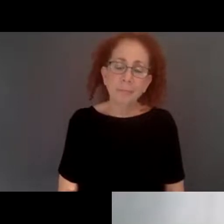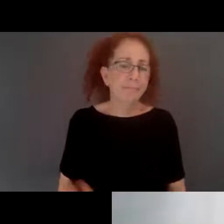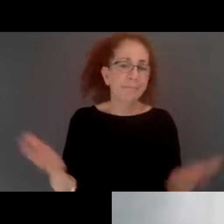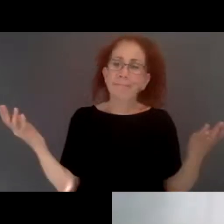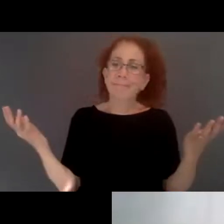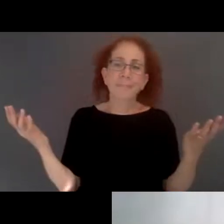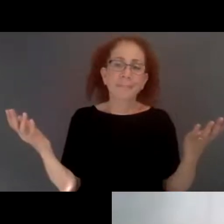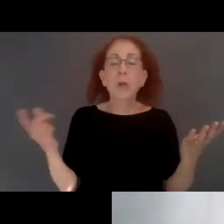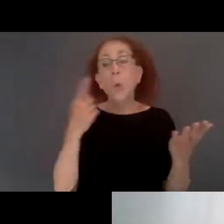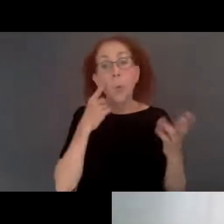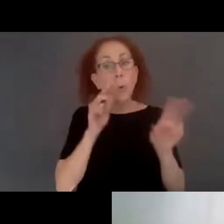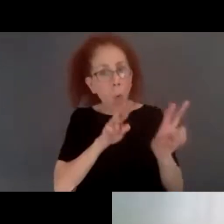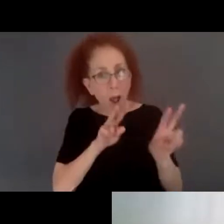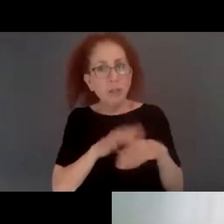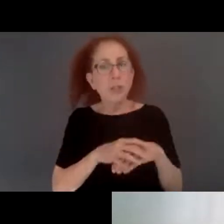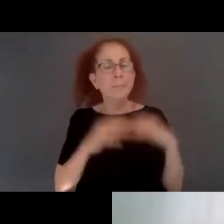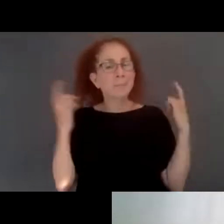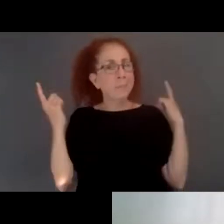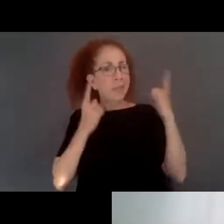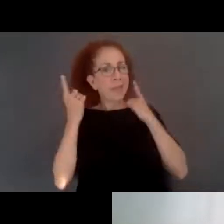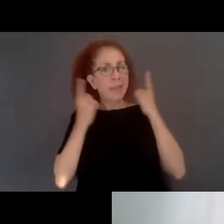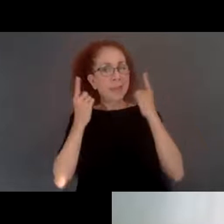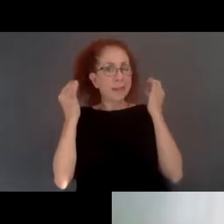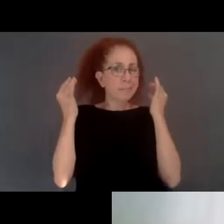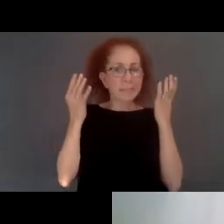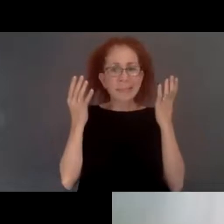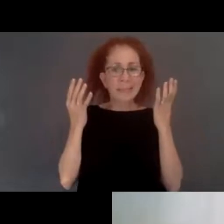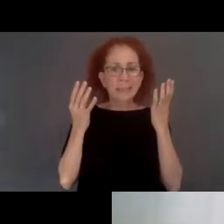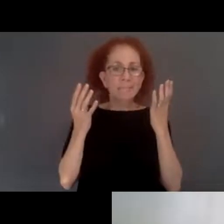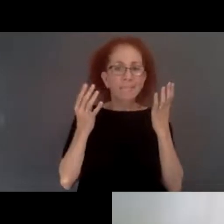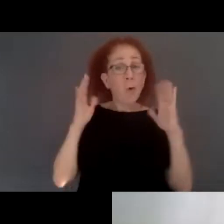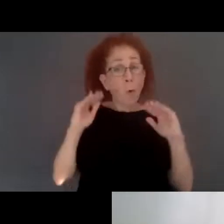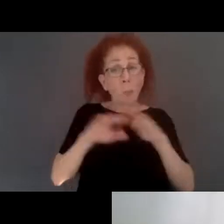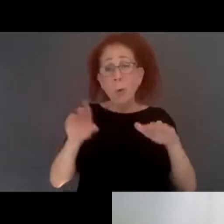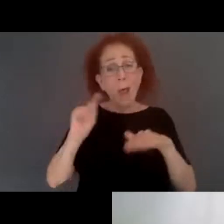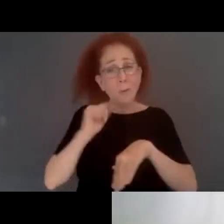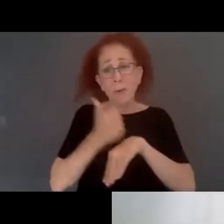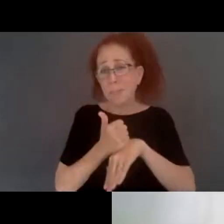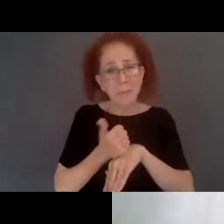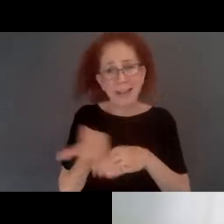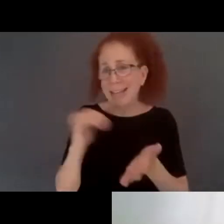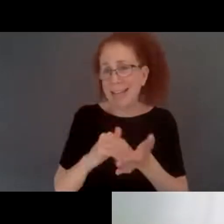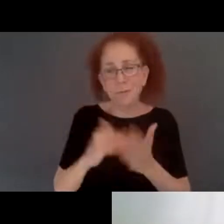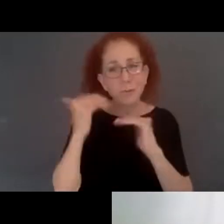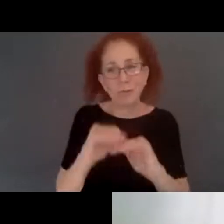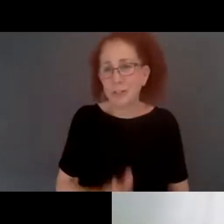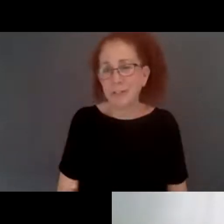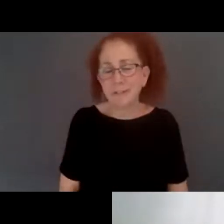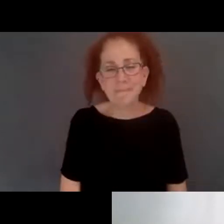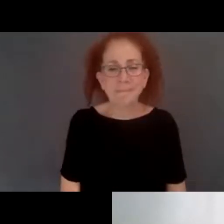Like I said, we're watching, we're thinking about it, but we definitely hope we don't have to implement any restrictions like